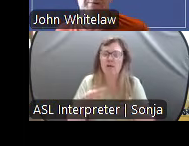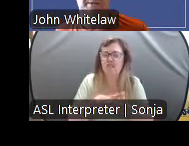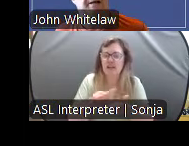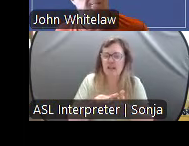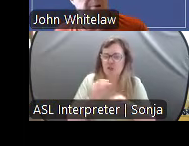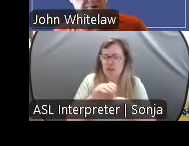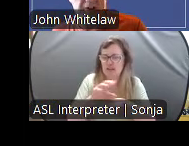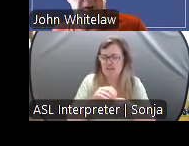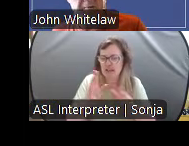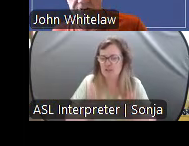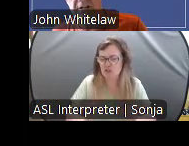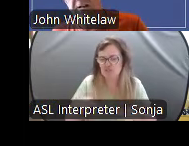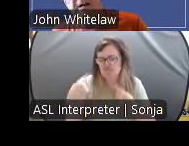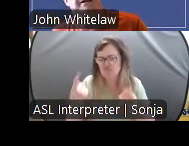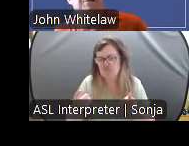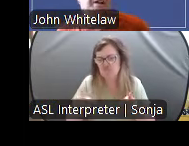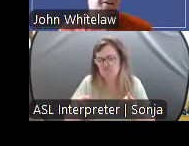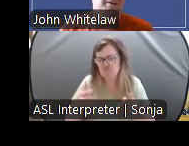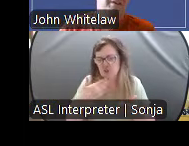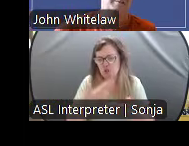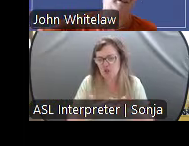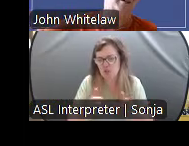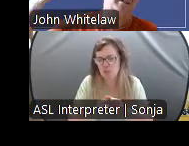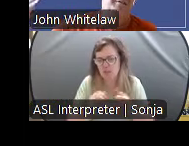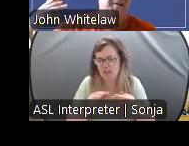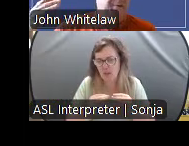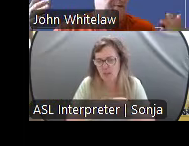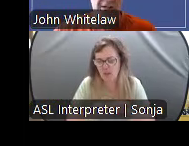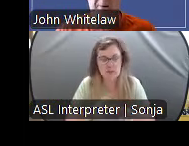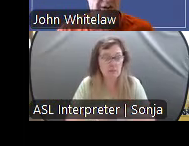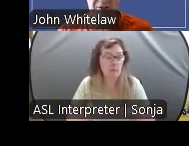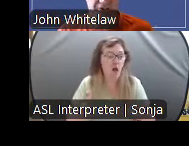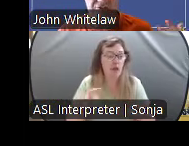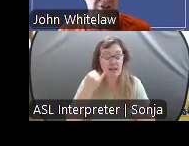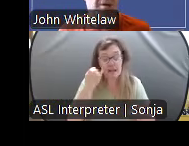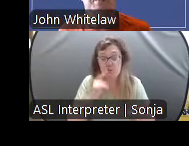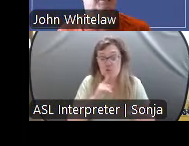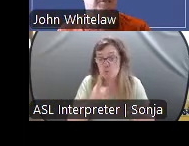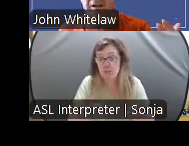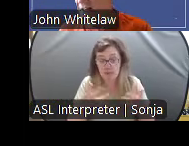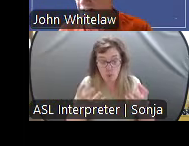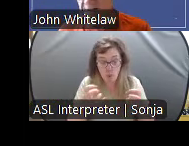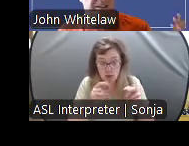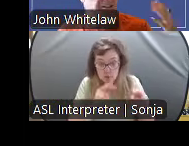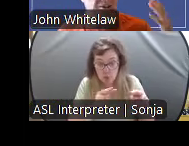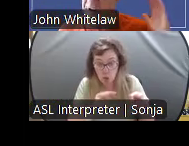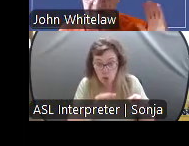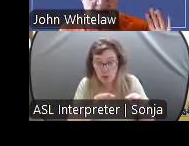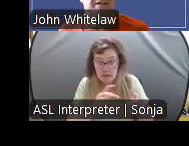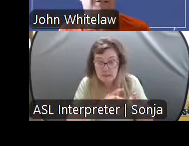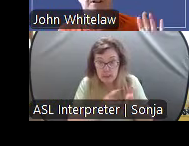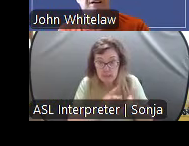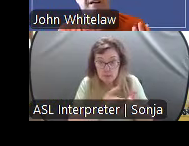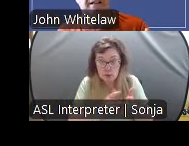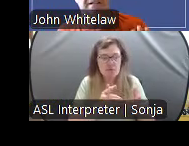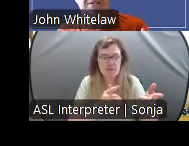being able to help people run the numbers. And I do think if it's something that, if people really want to crunch numbers, there are, it's just straight math.